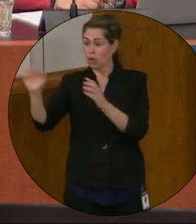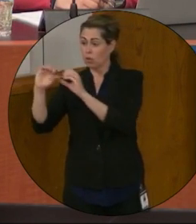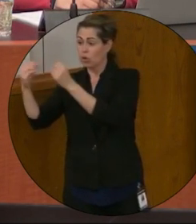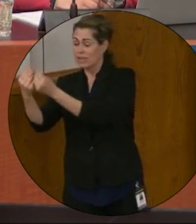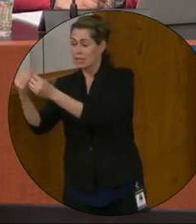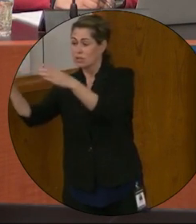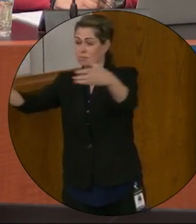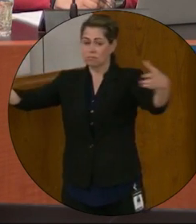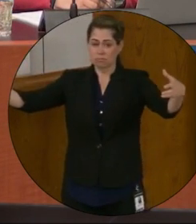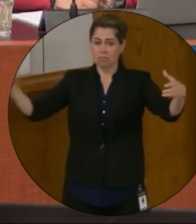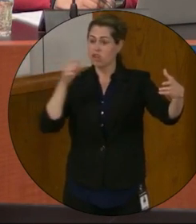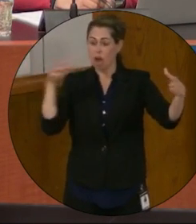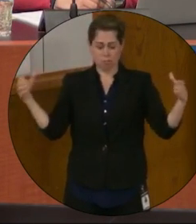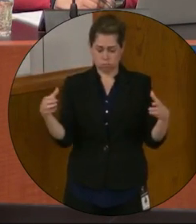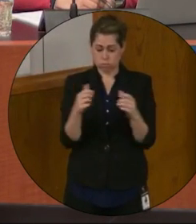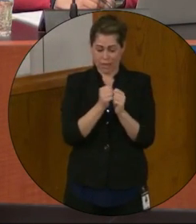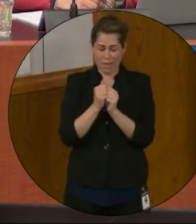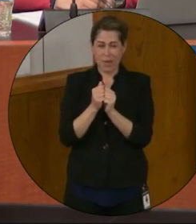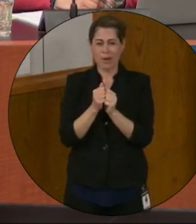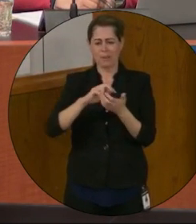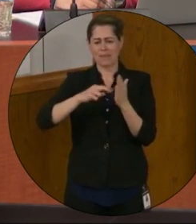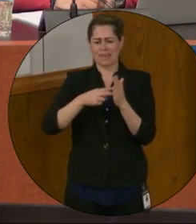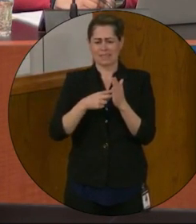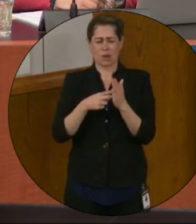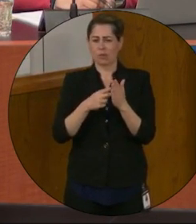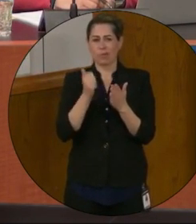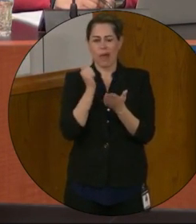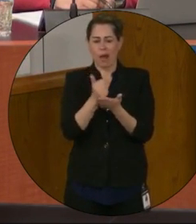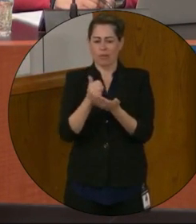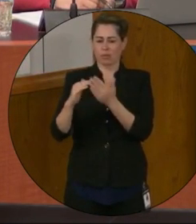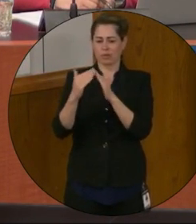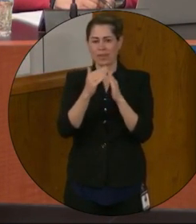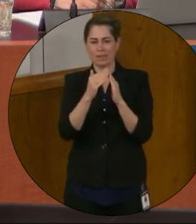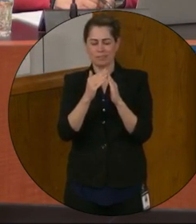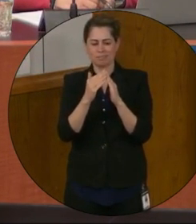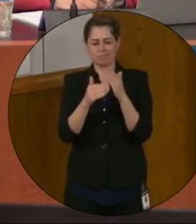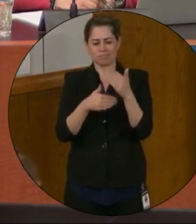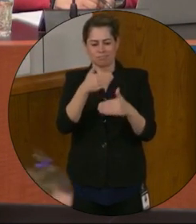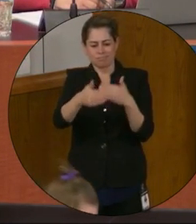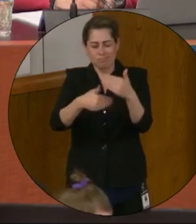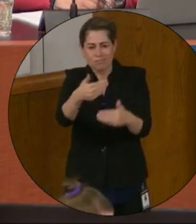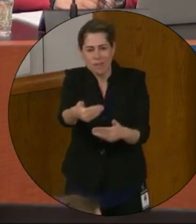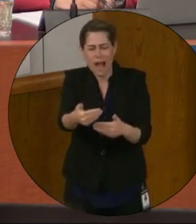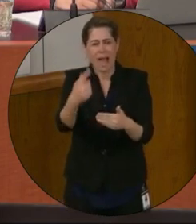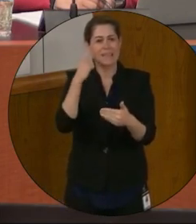community. And that is what I think a lot of people find very frustrating.